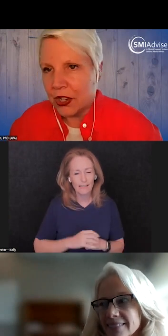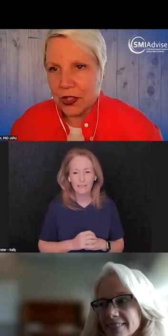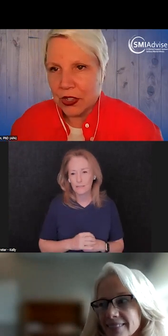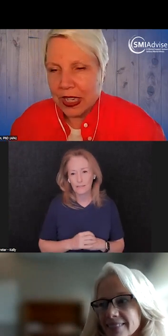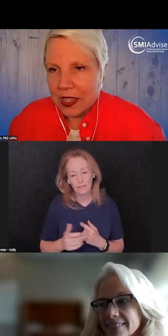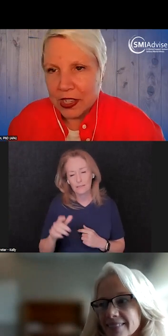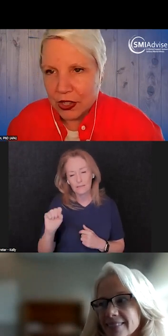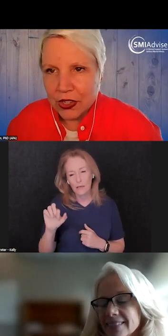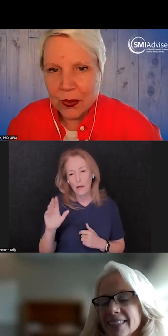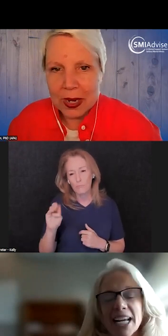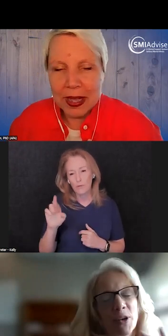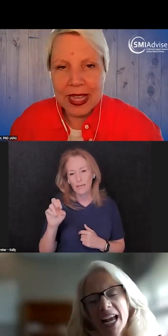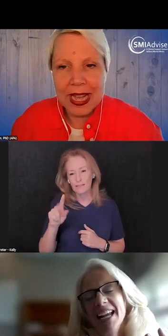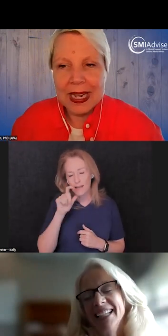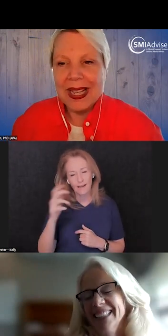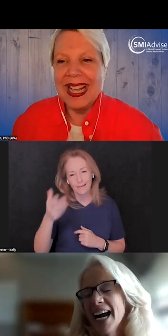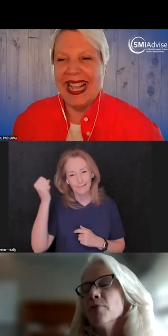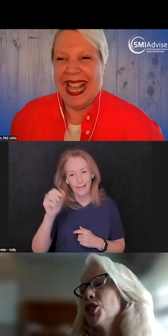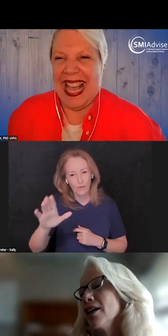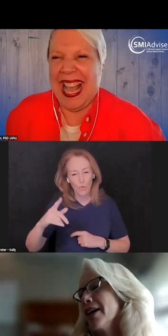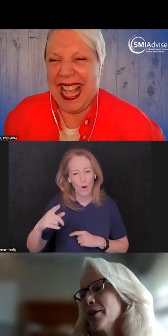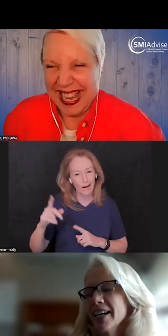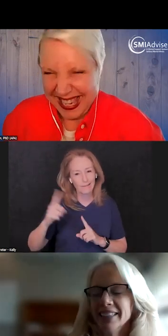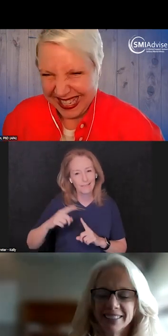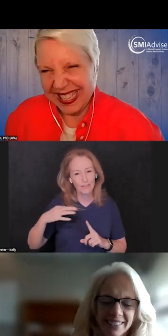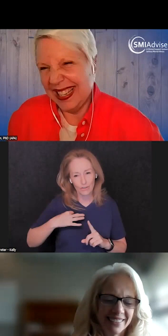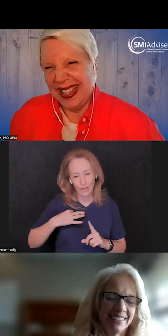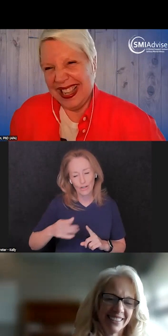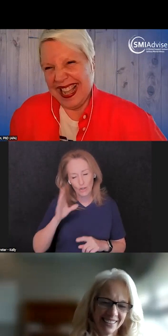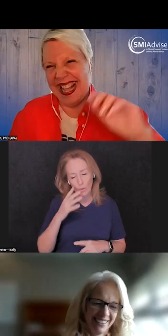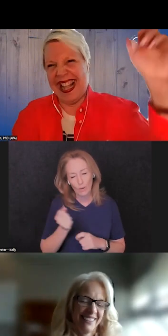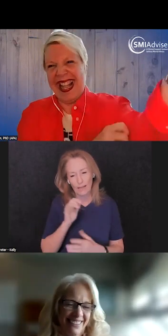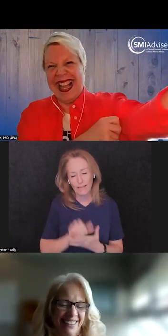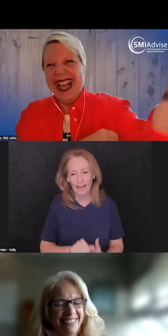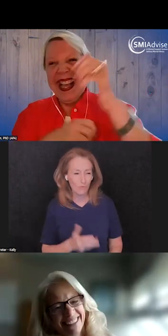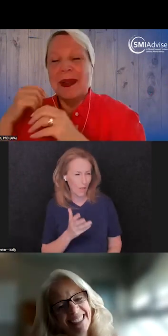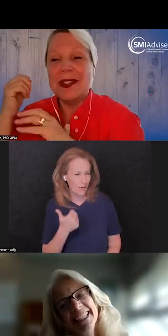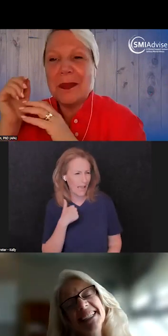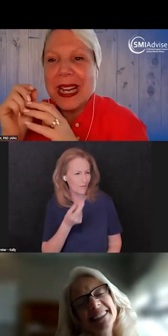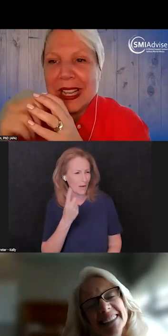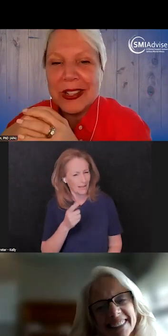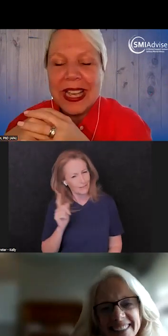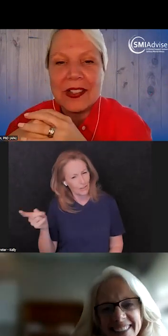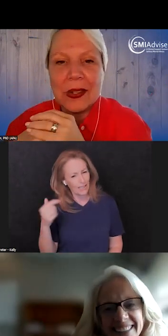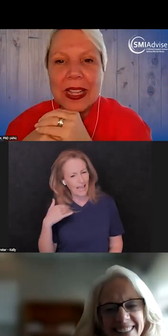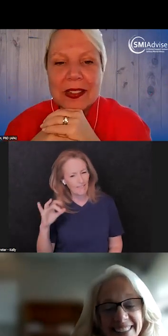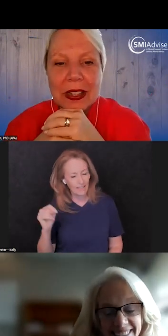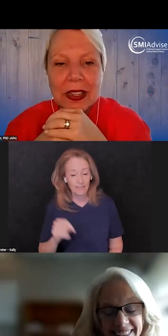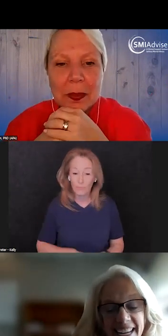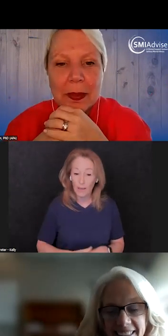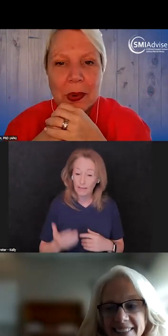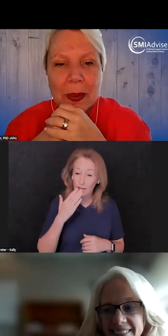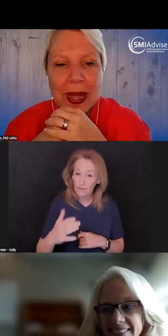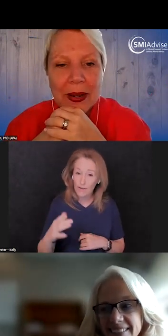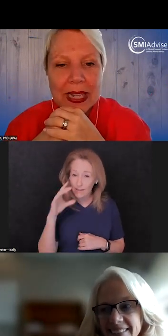take your t-shirt. You're still going to get a t-shirt, so don't worry about that. I already have a t-shirt. She can have it. But Sabrina, good guess. So let's look